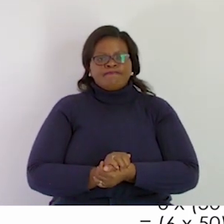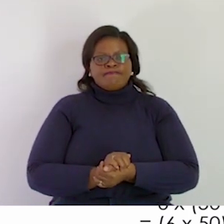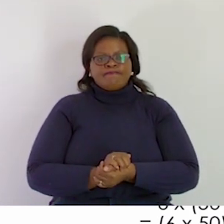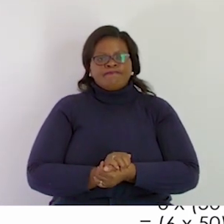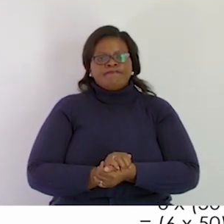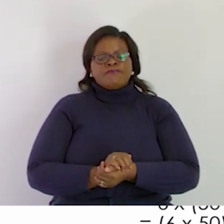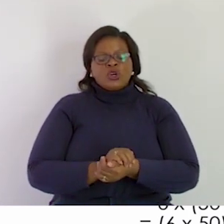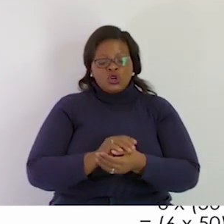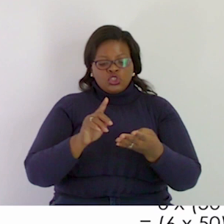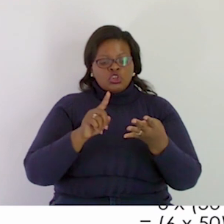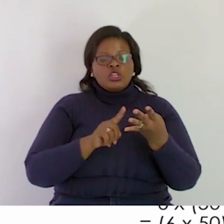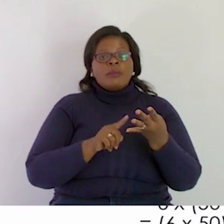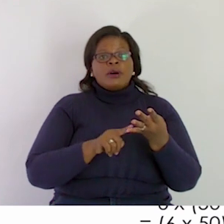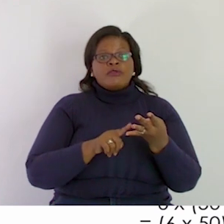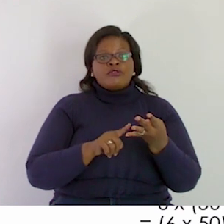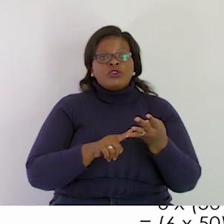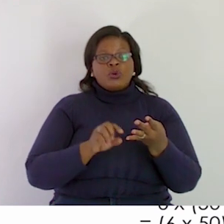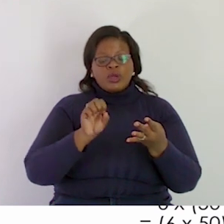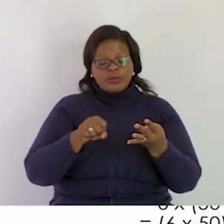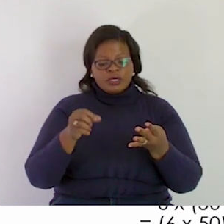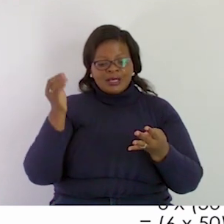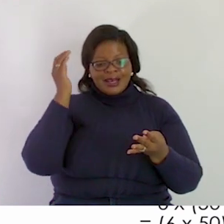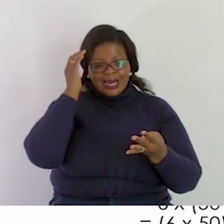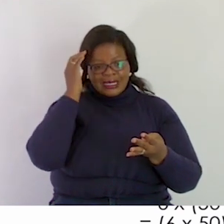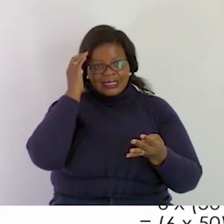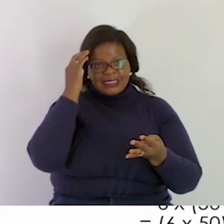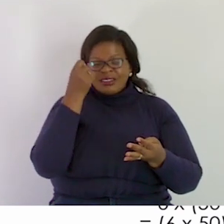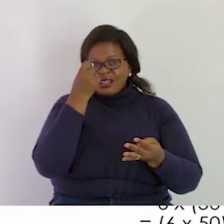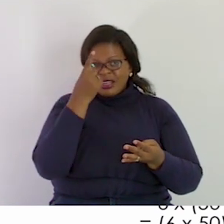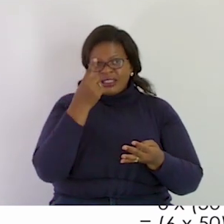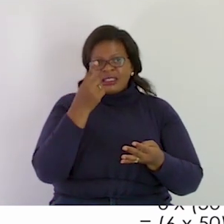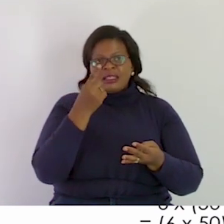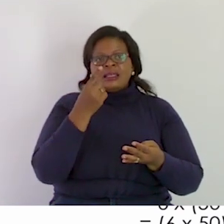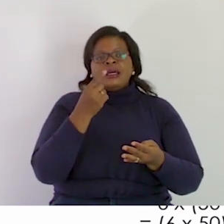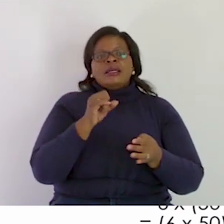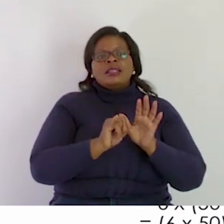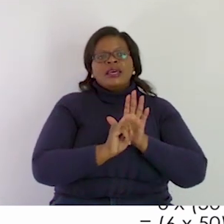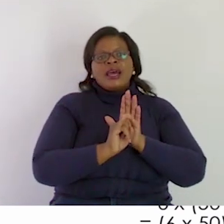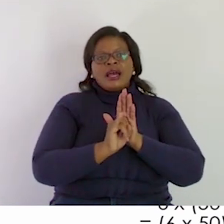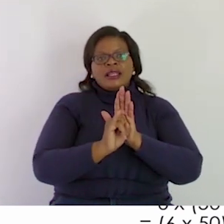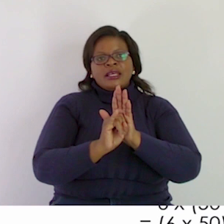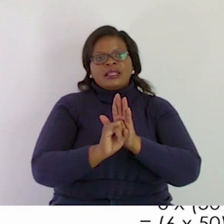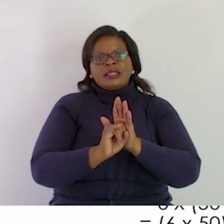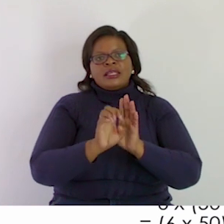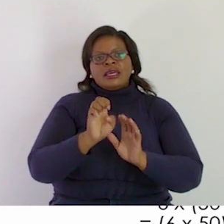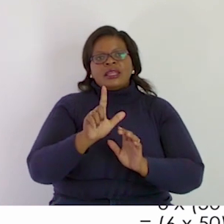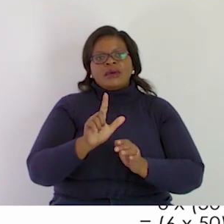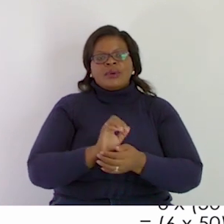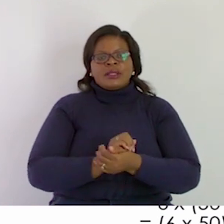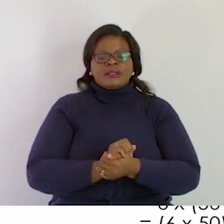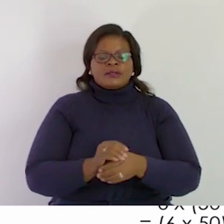Also at number 4, we need to know the identity elements of addition. And if